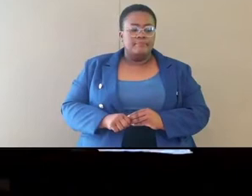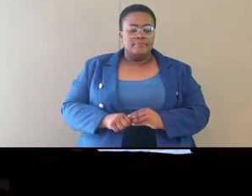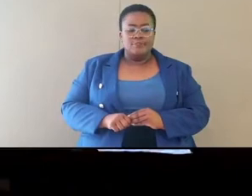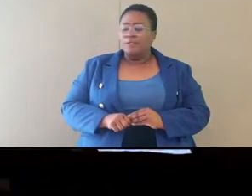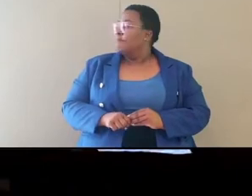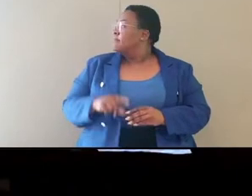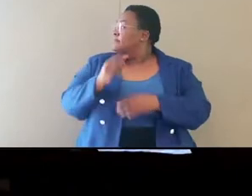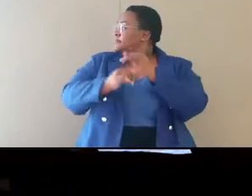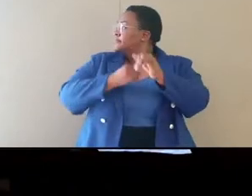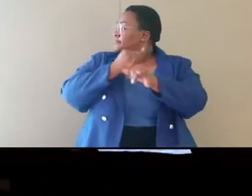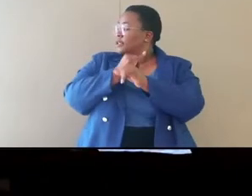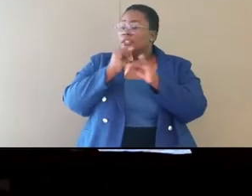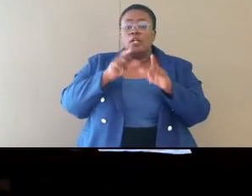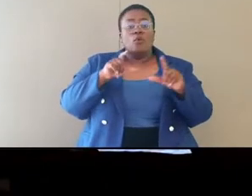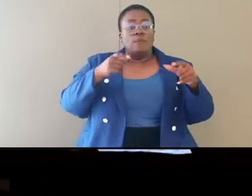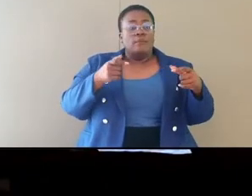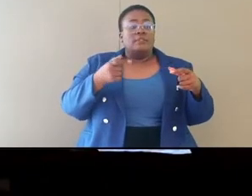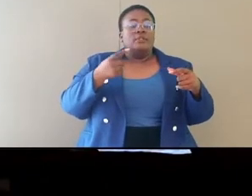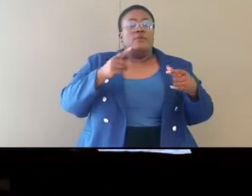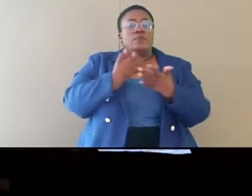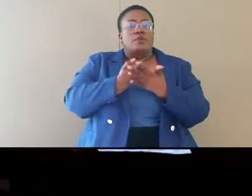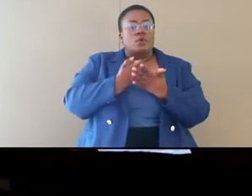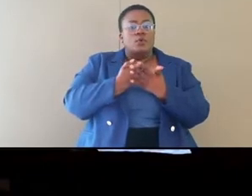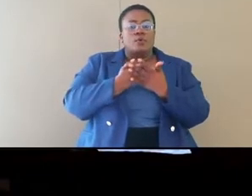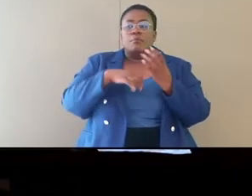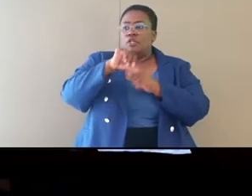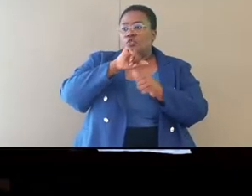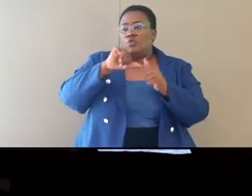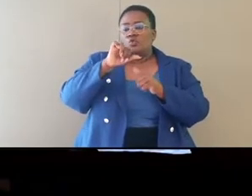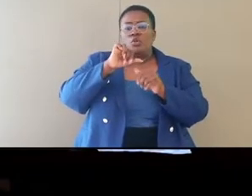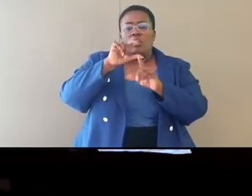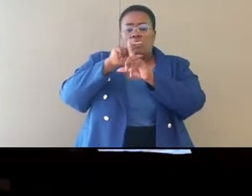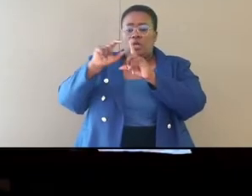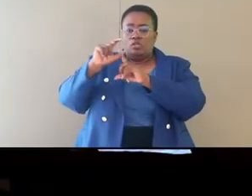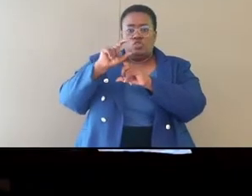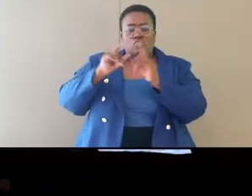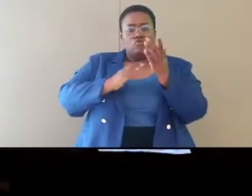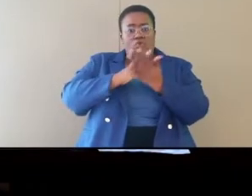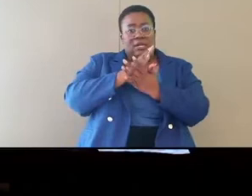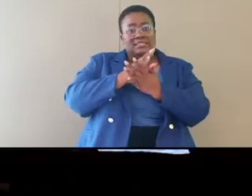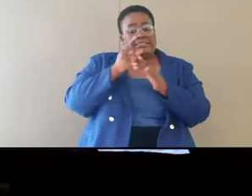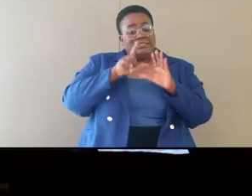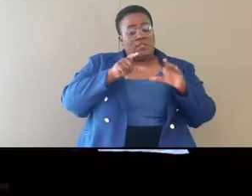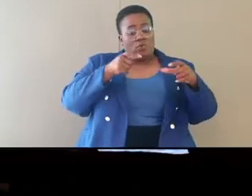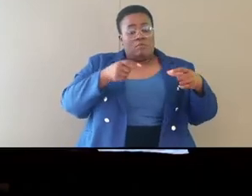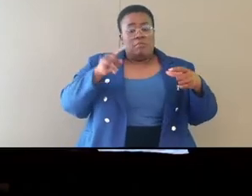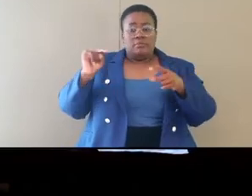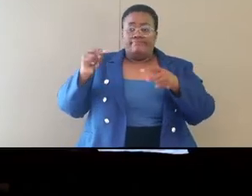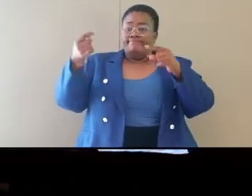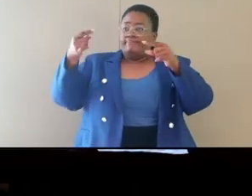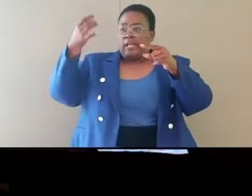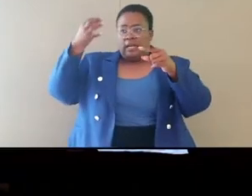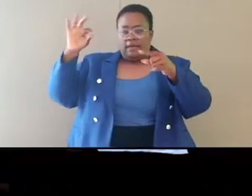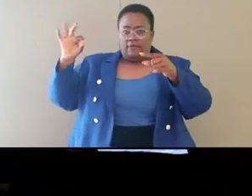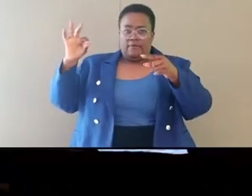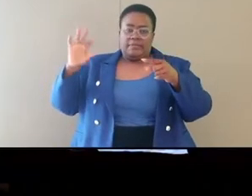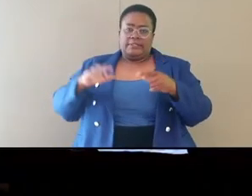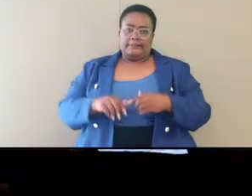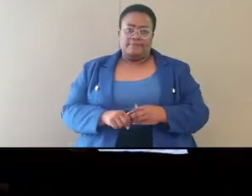International Committee on Economic, Social and Cultural Rights. This is the committee that challenged the state around its macro-financial policy